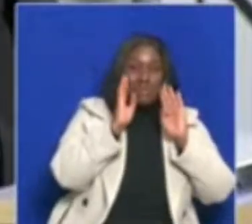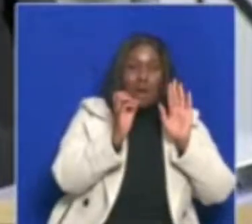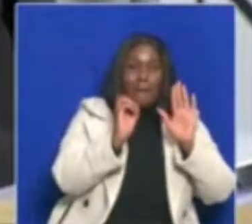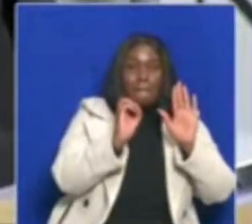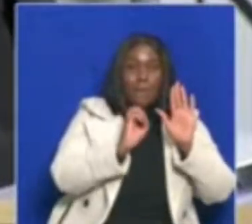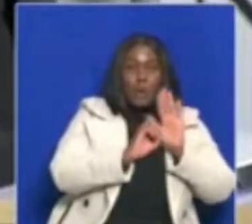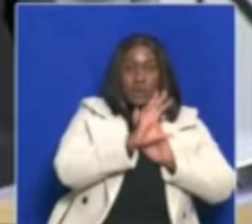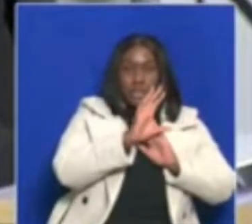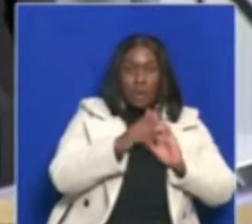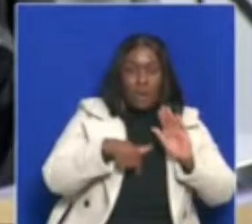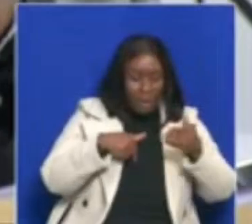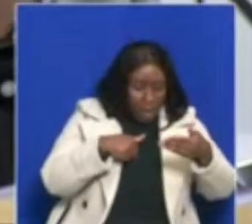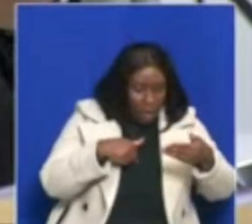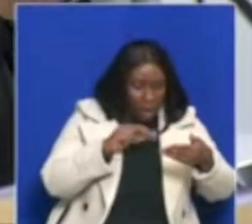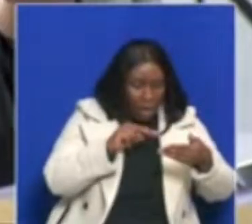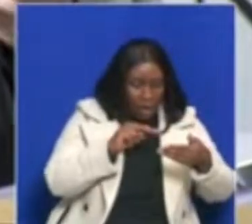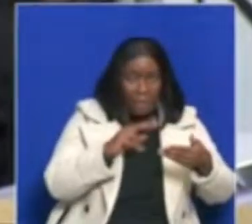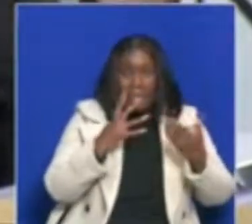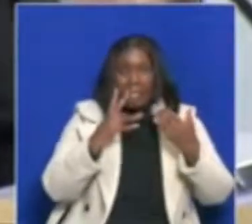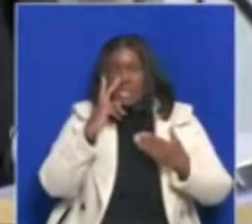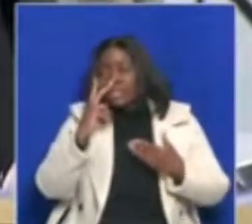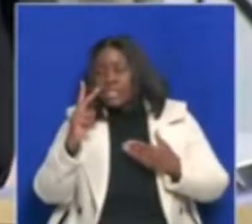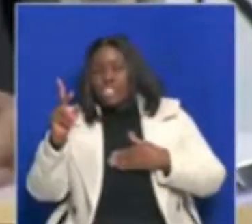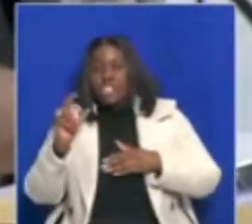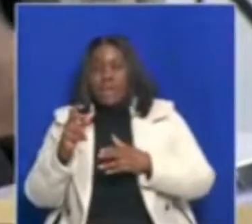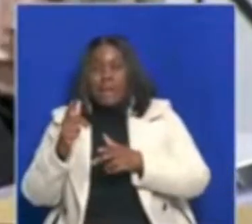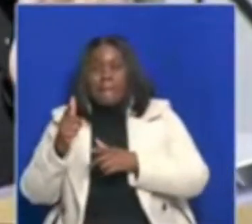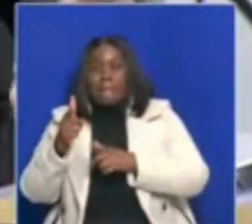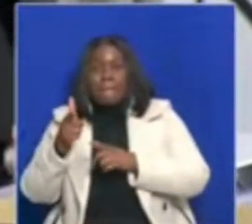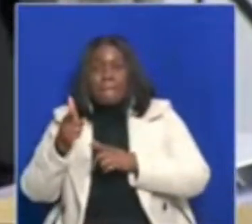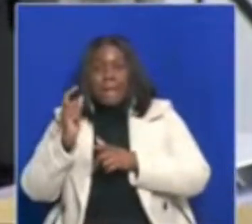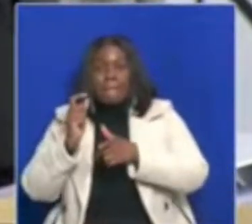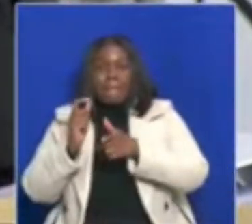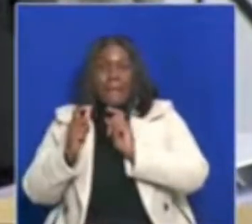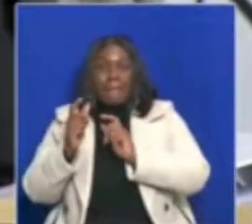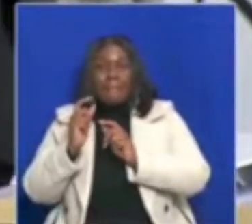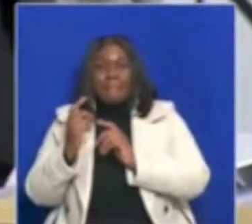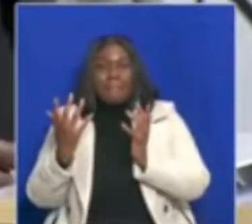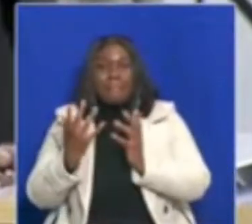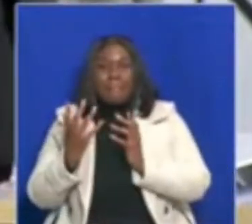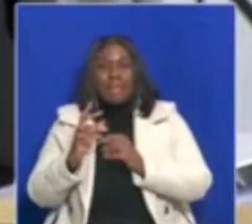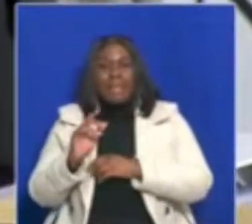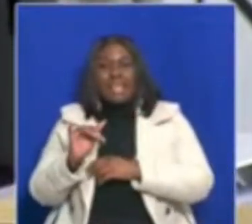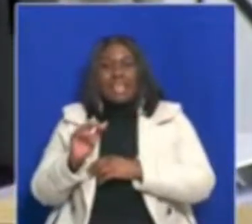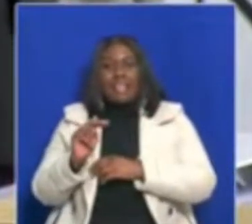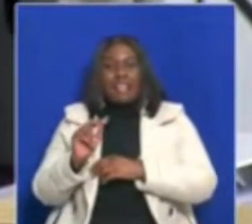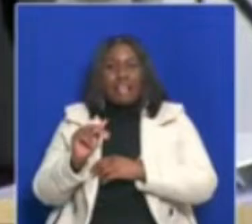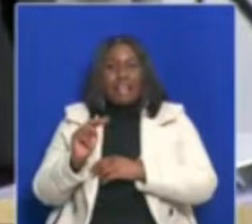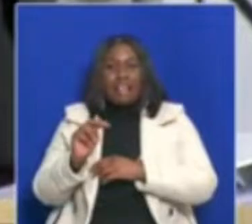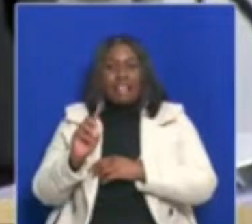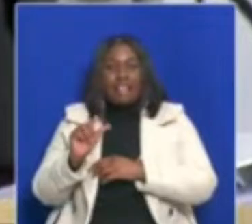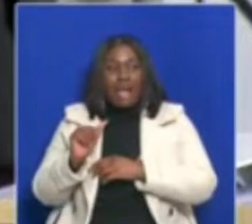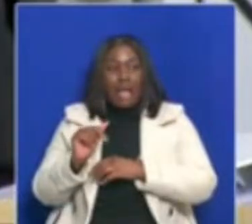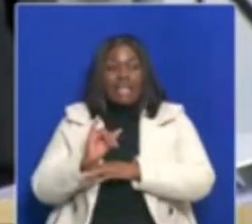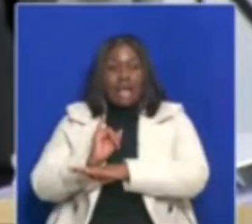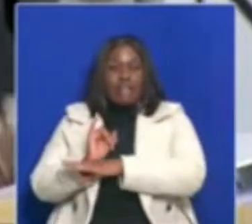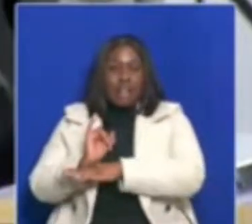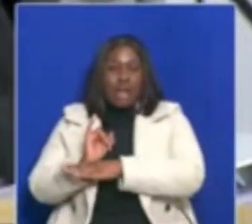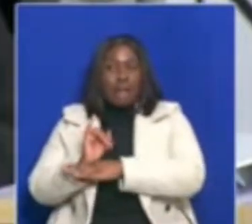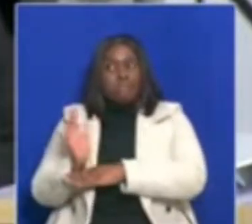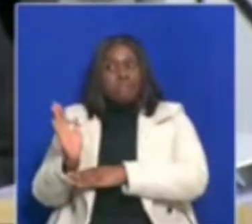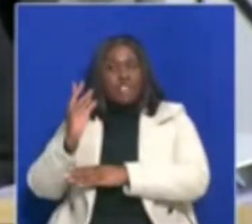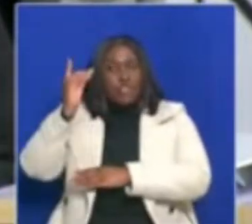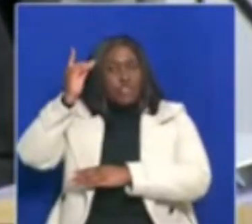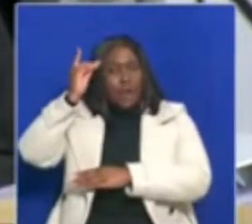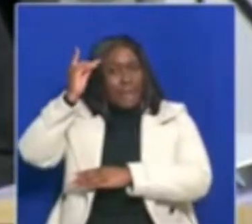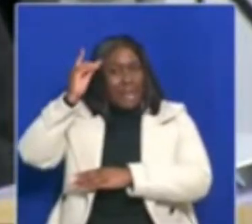a shooting that happened even in Inanda, which is not even 30 kilometers from the office.